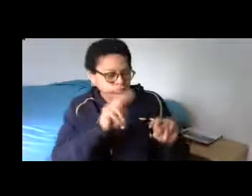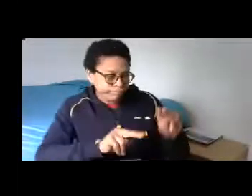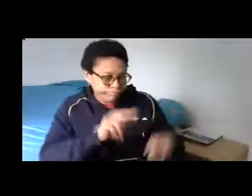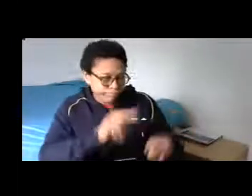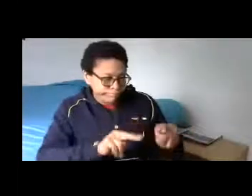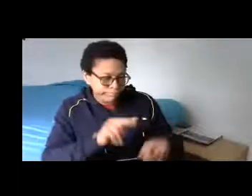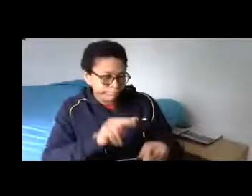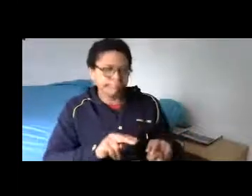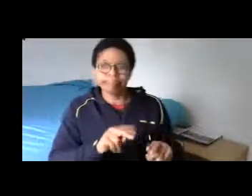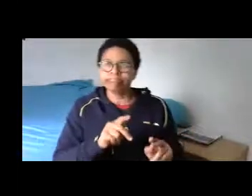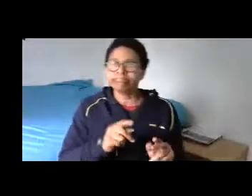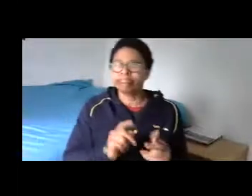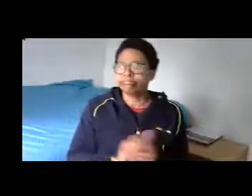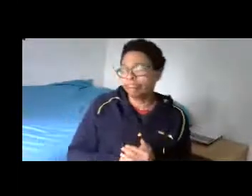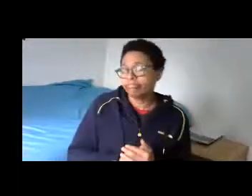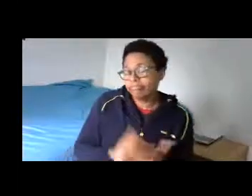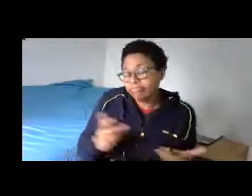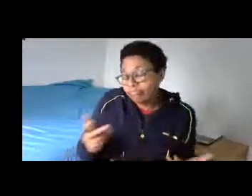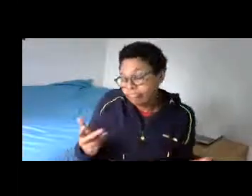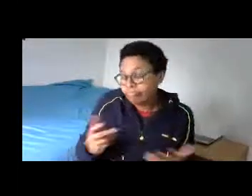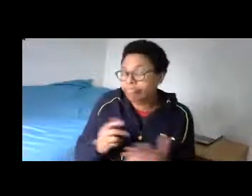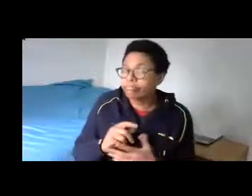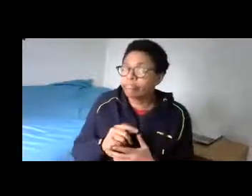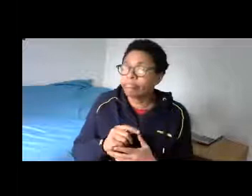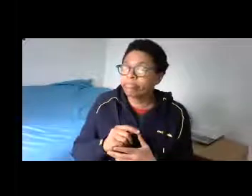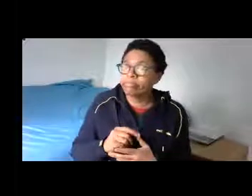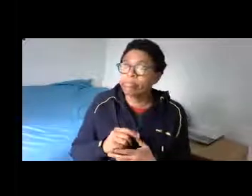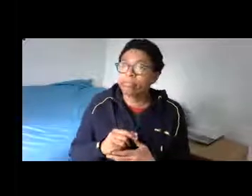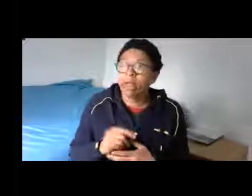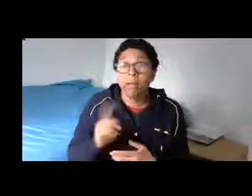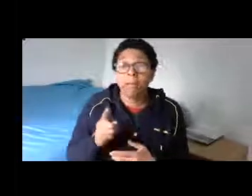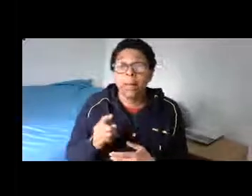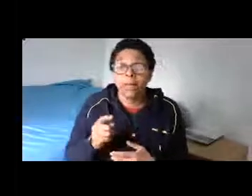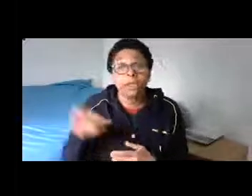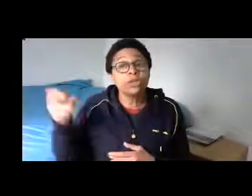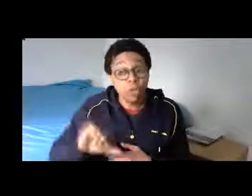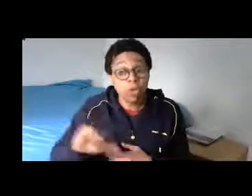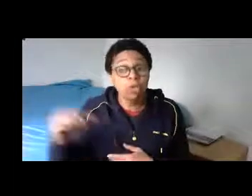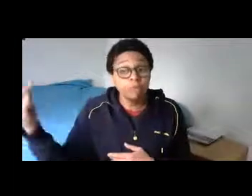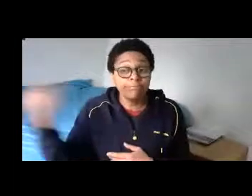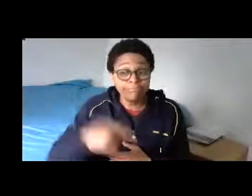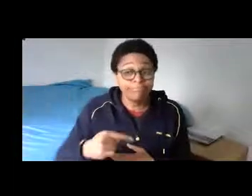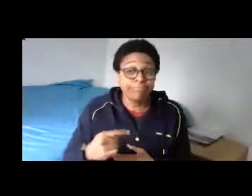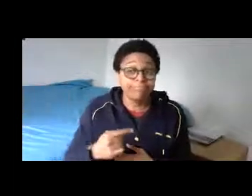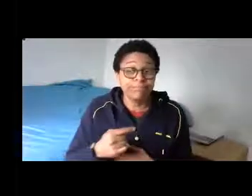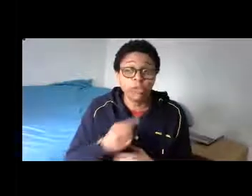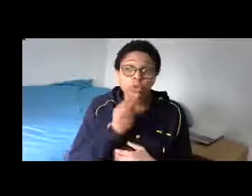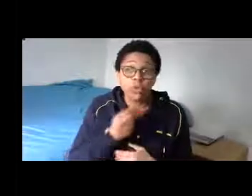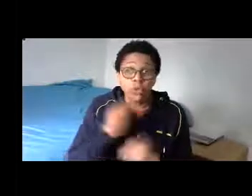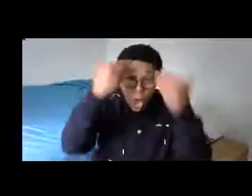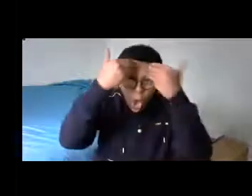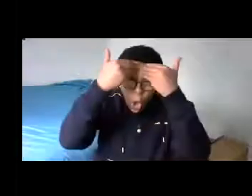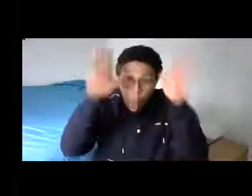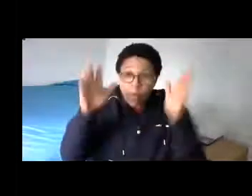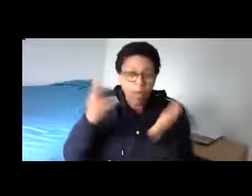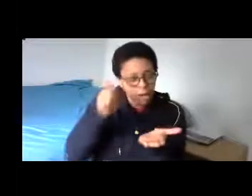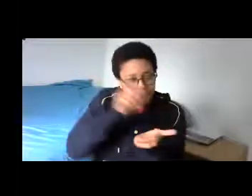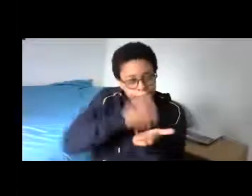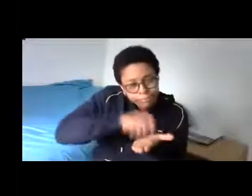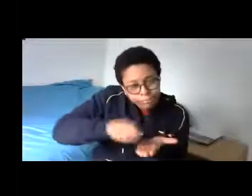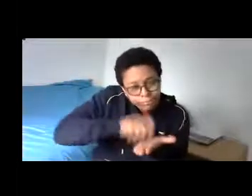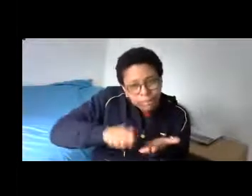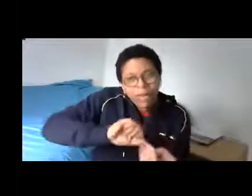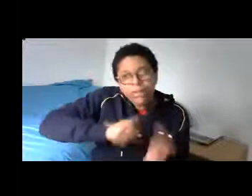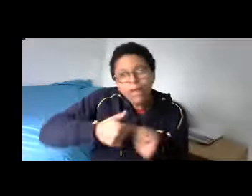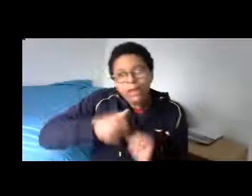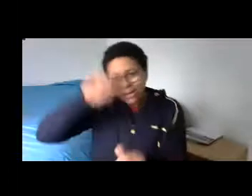law requires them to do that. They should come with an open mind, talk to you what your needs are, record everything, and then make decisions after